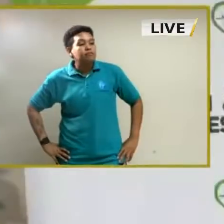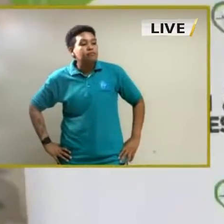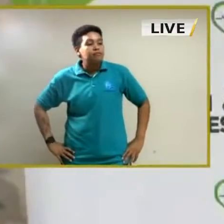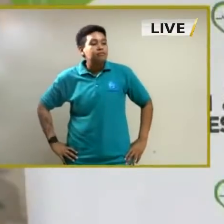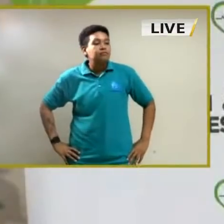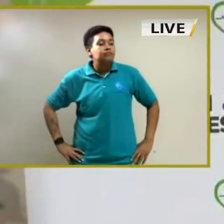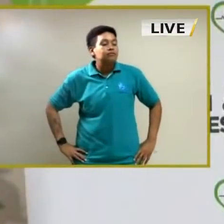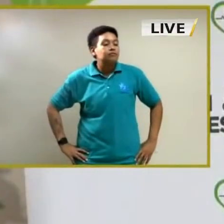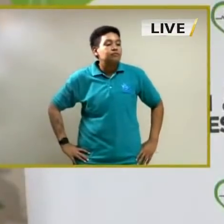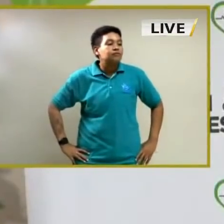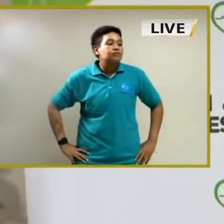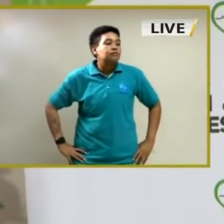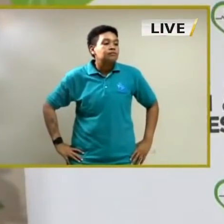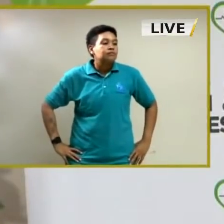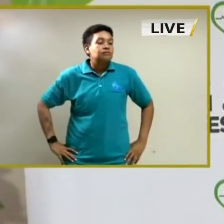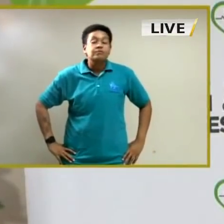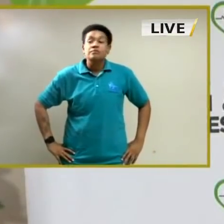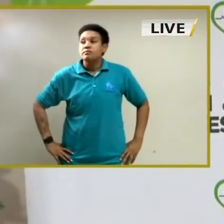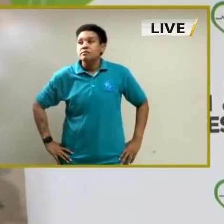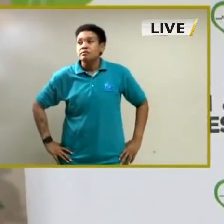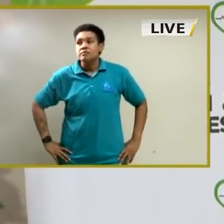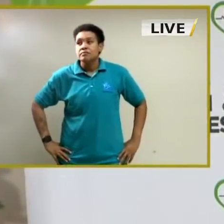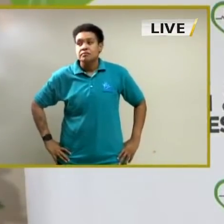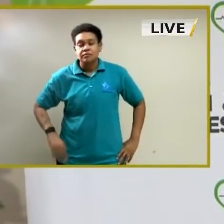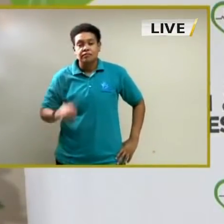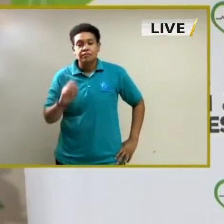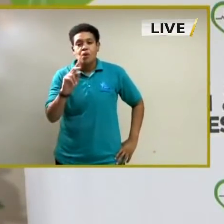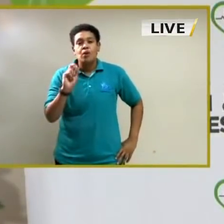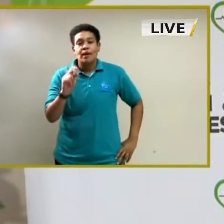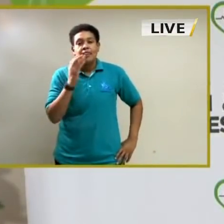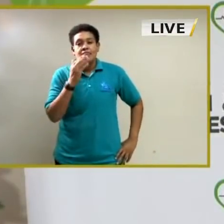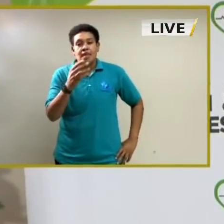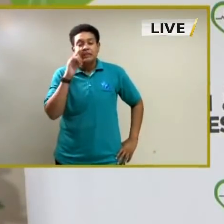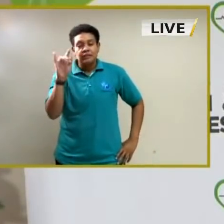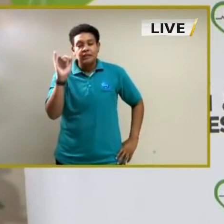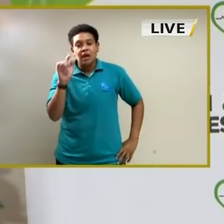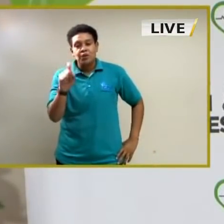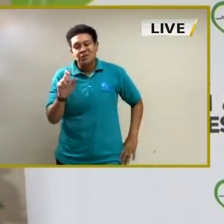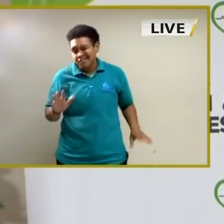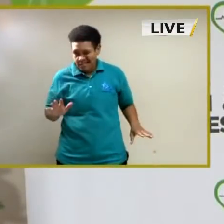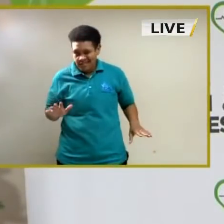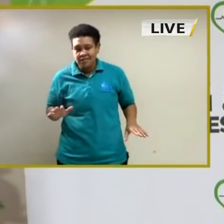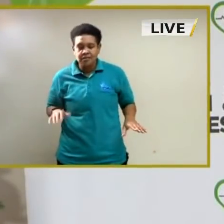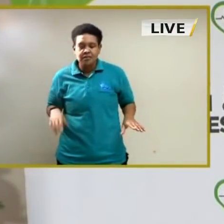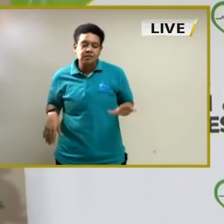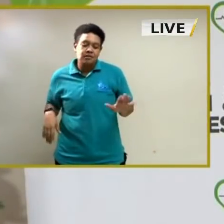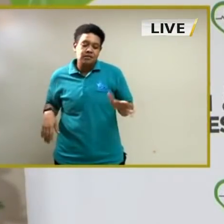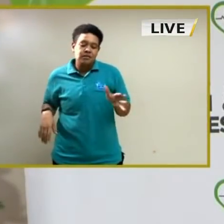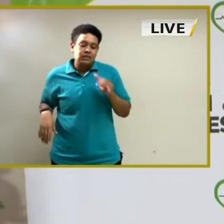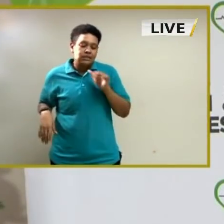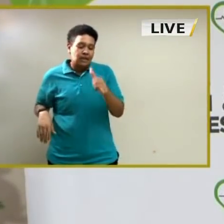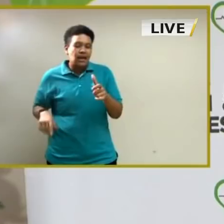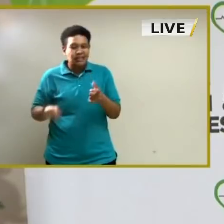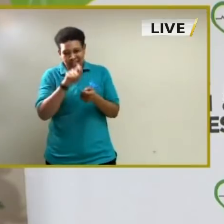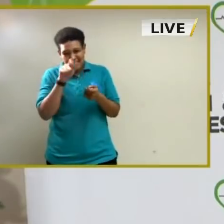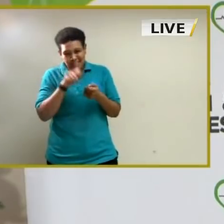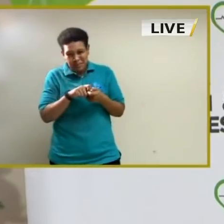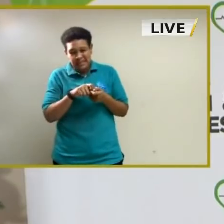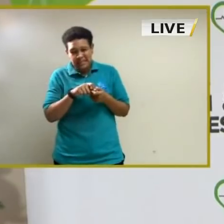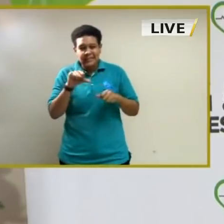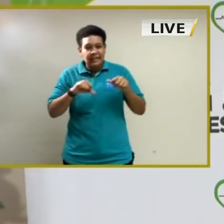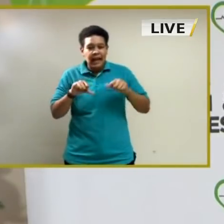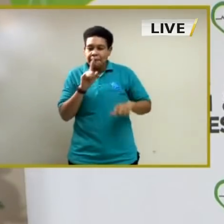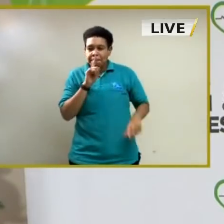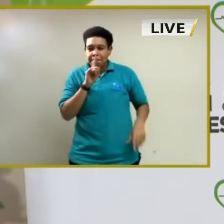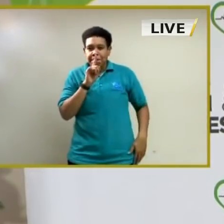Okay, thanks for that question. So it's not a specific science.